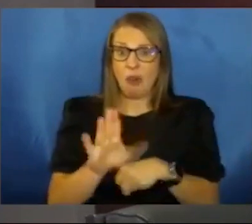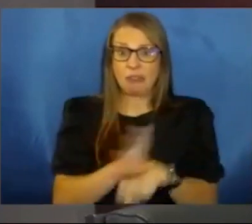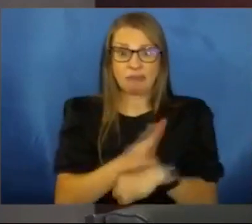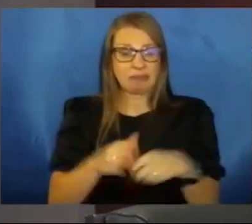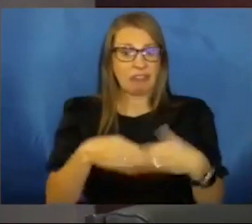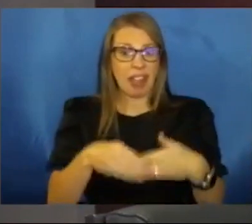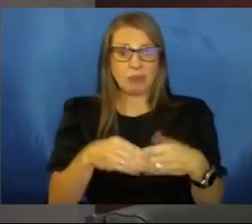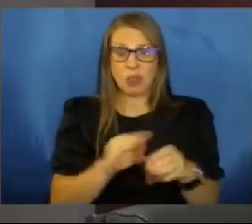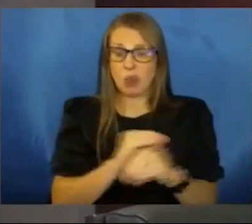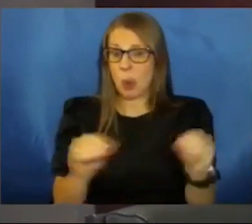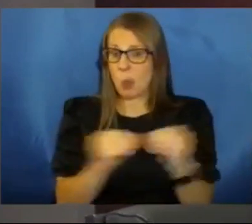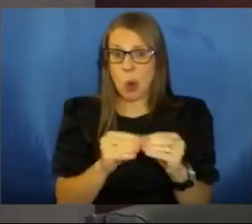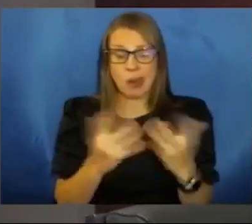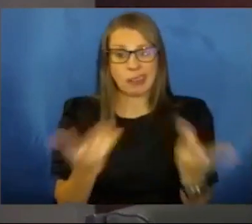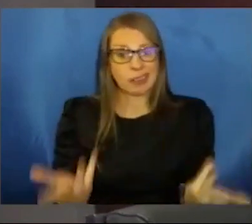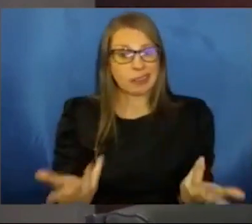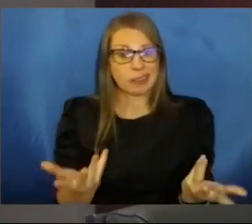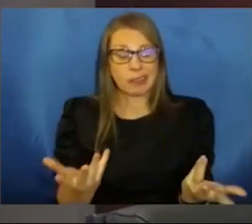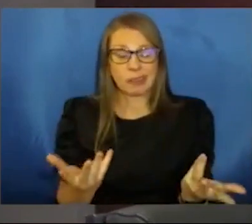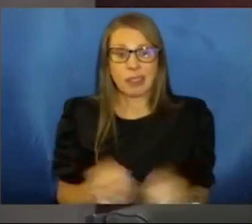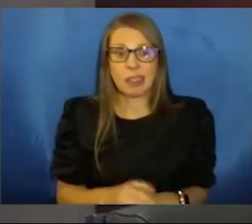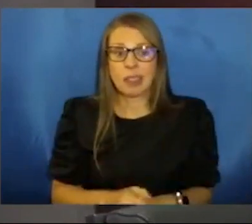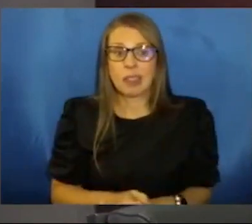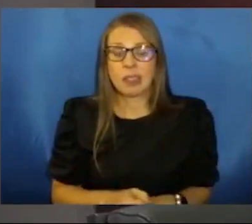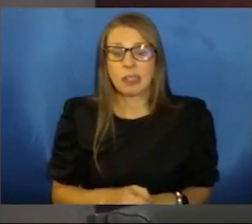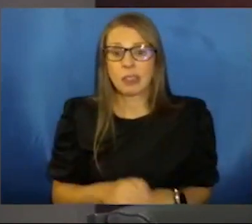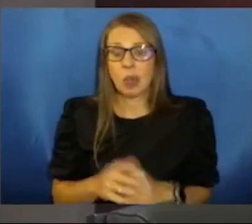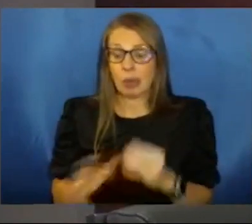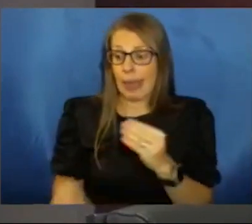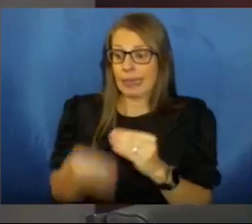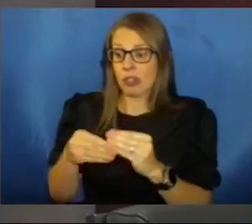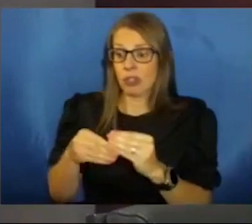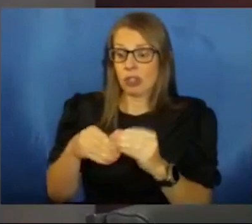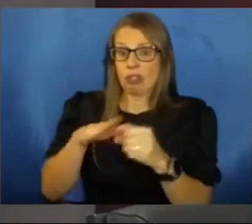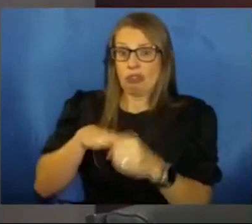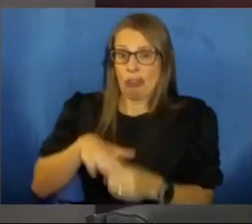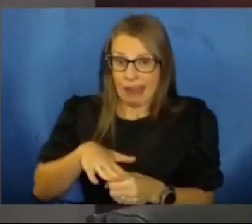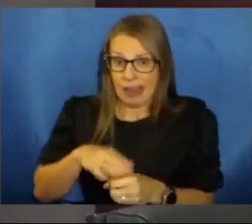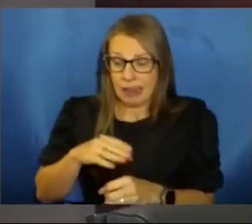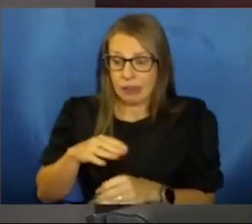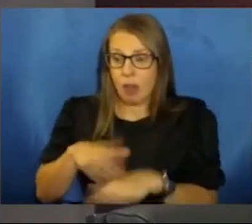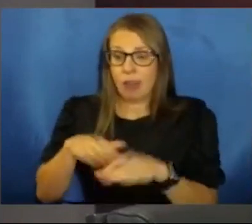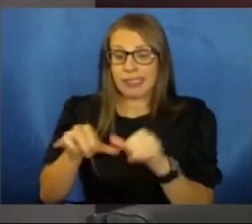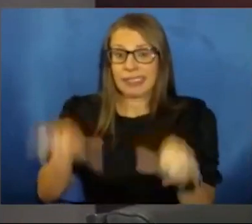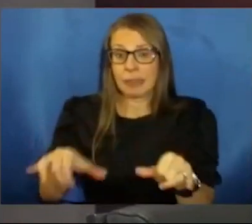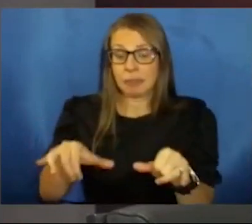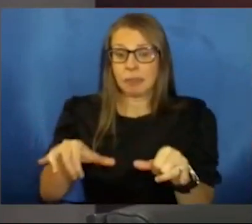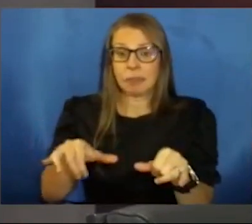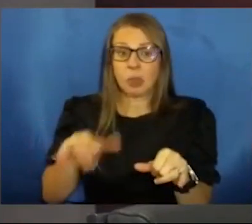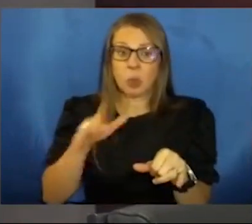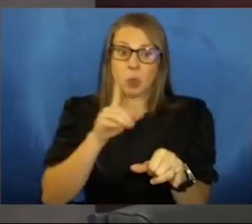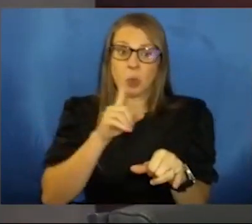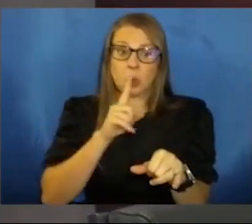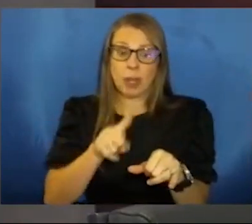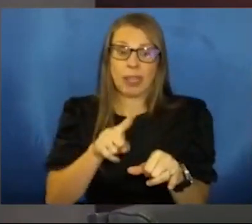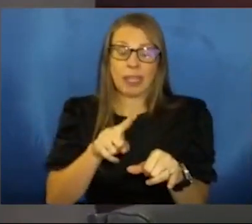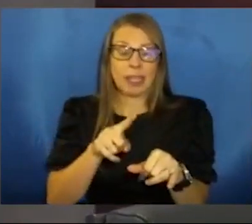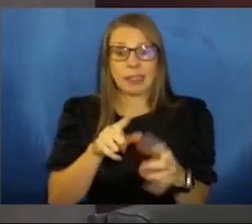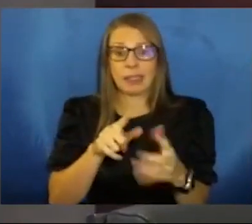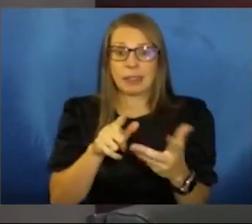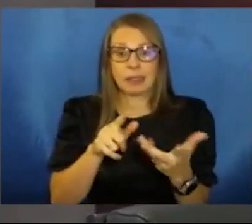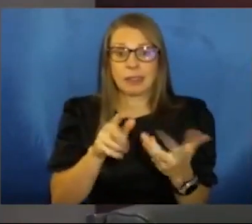tents being set up in parking garages. You know, there's not much more, there's not any more give in the system right now. Right. And